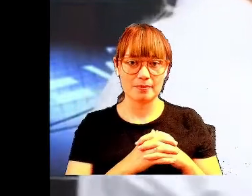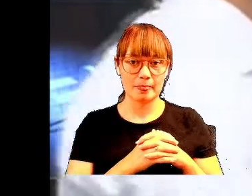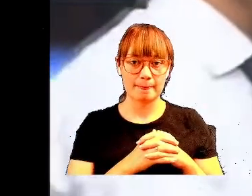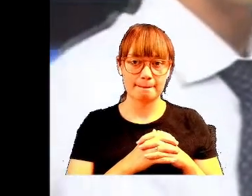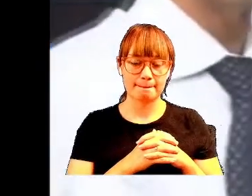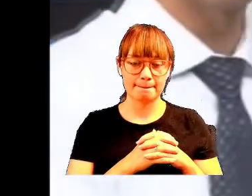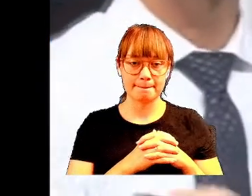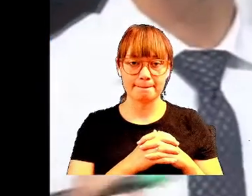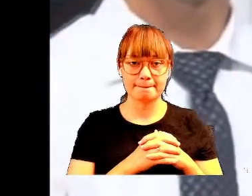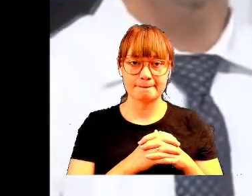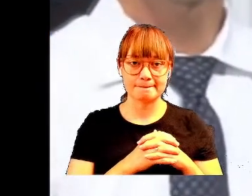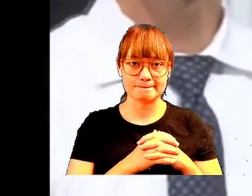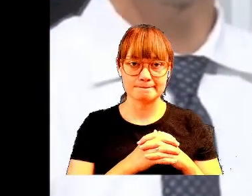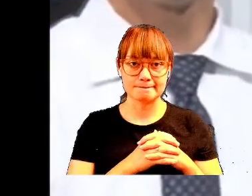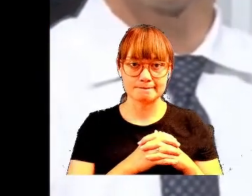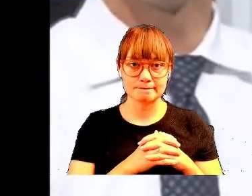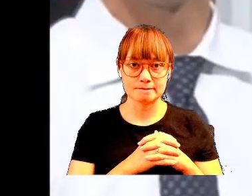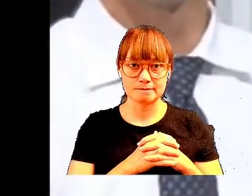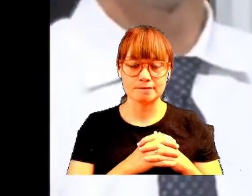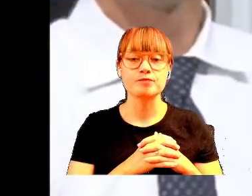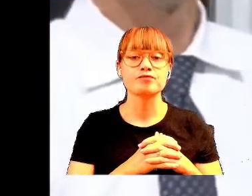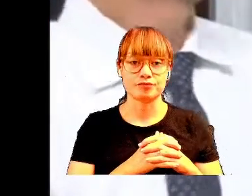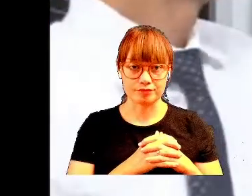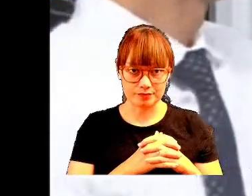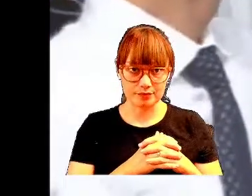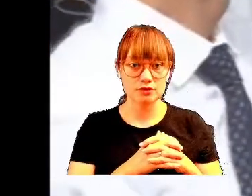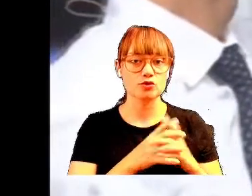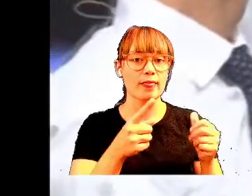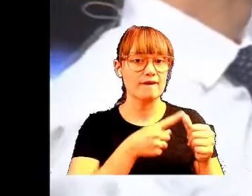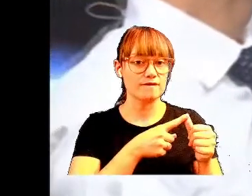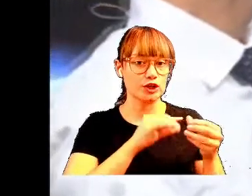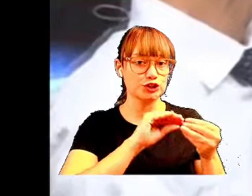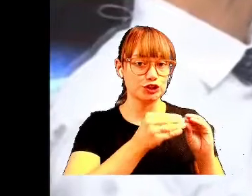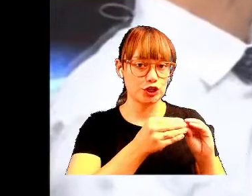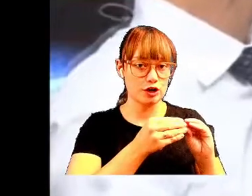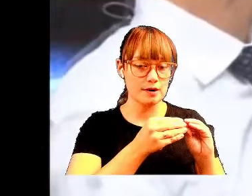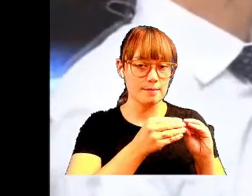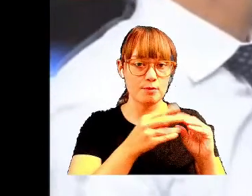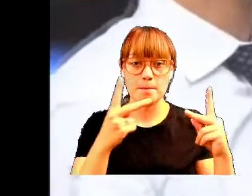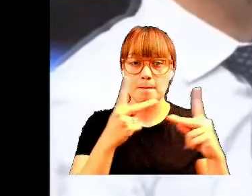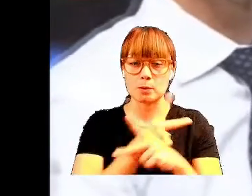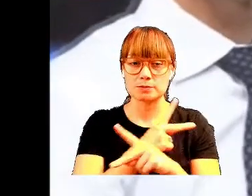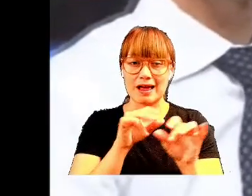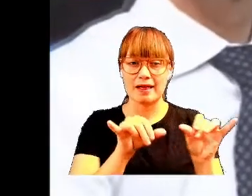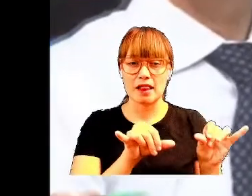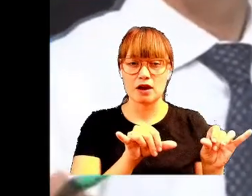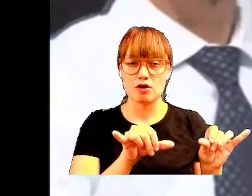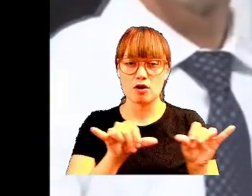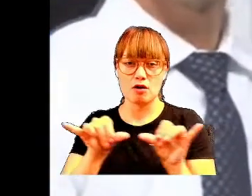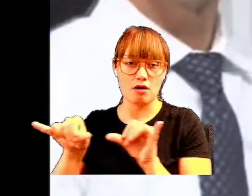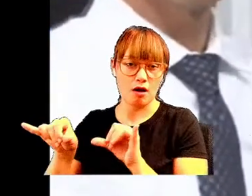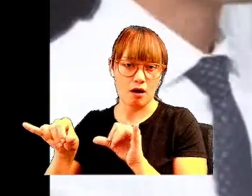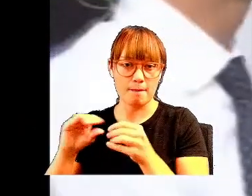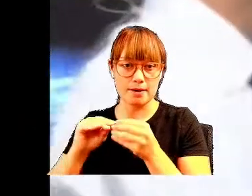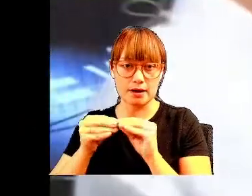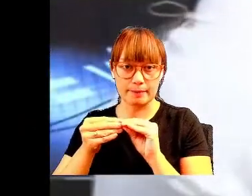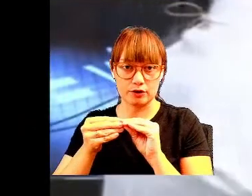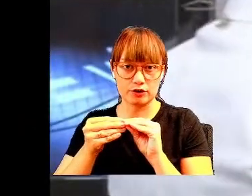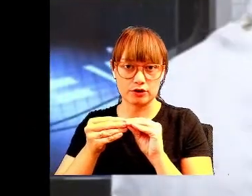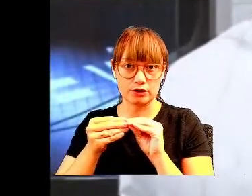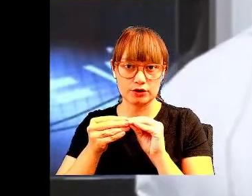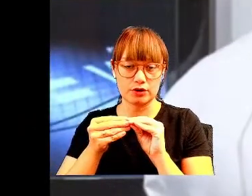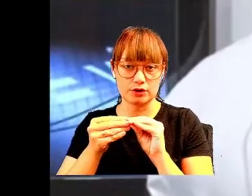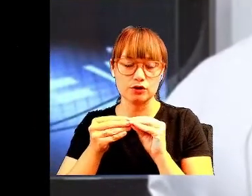you multiply it by the common ratio. In this case, we multiply by 2 every time. So 2 is our